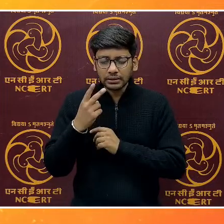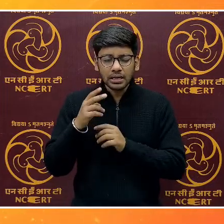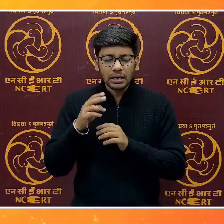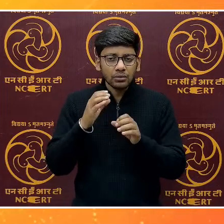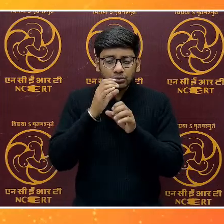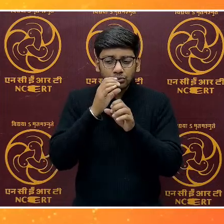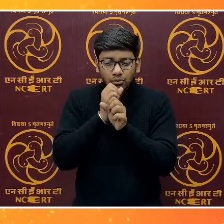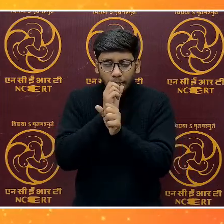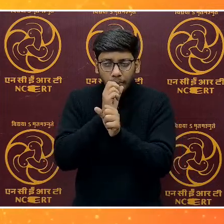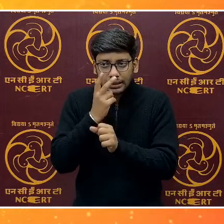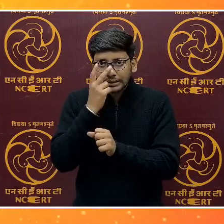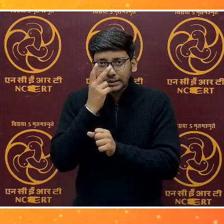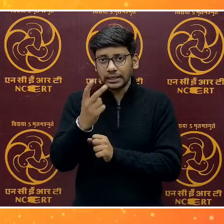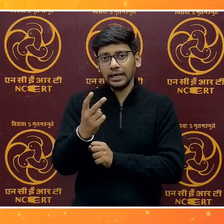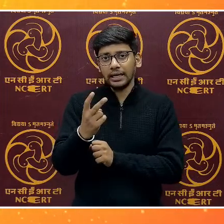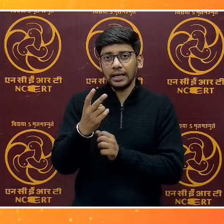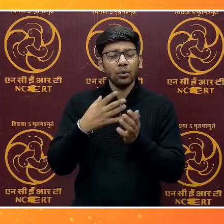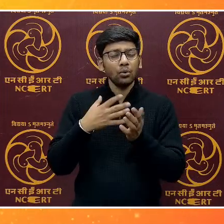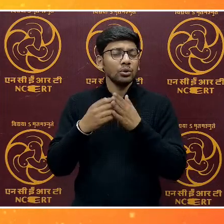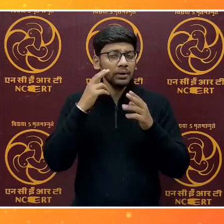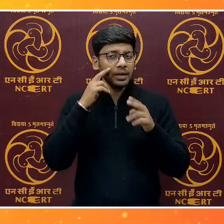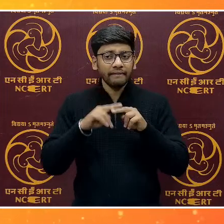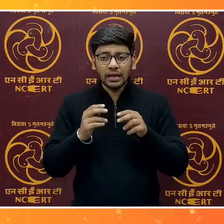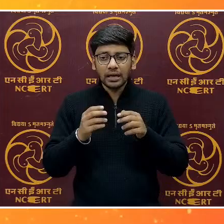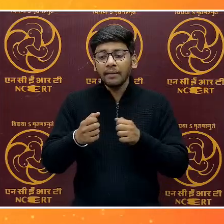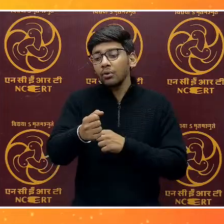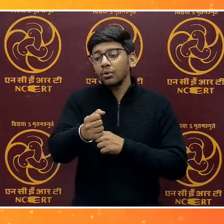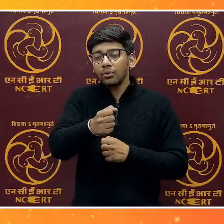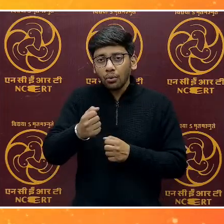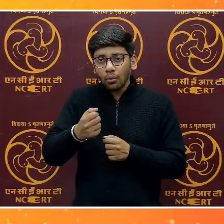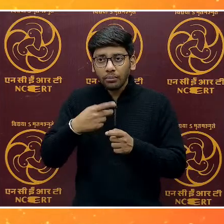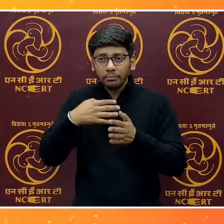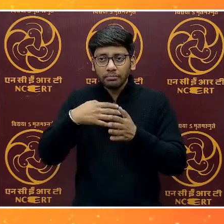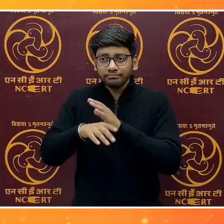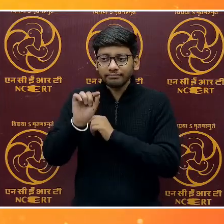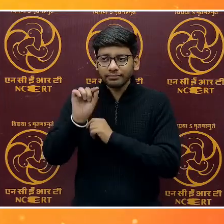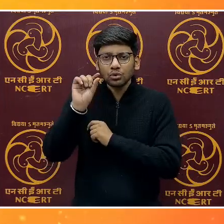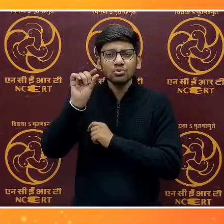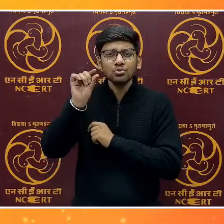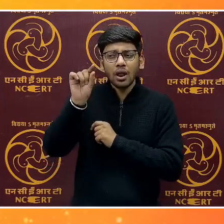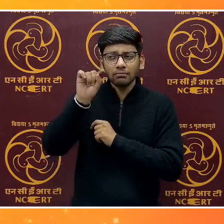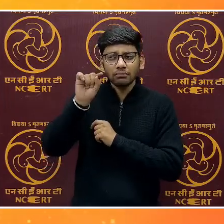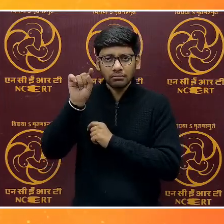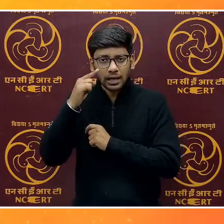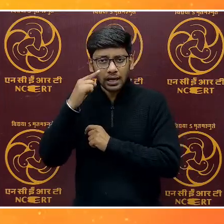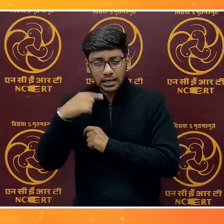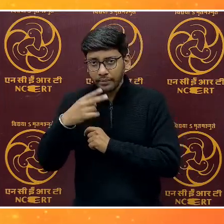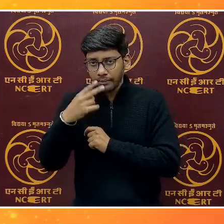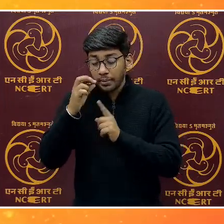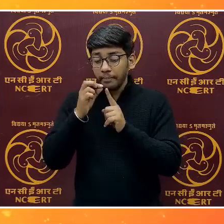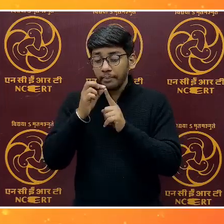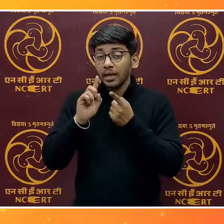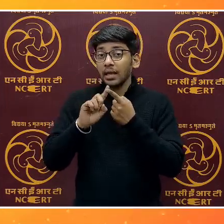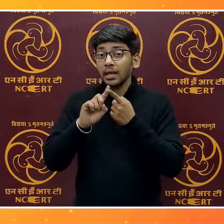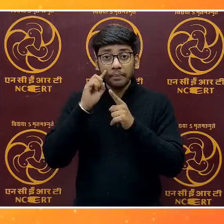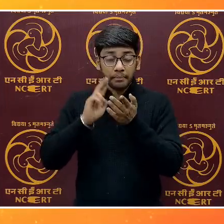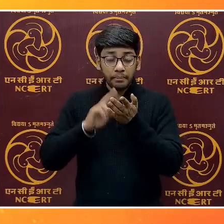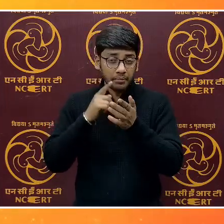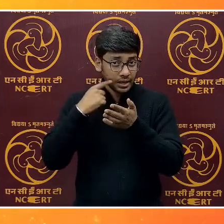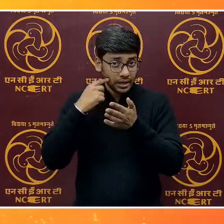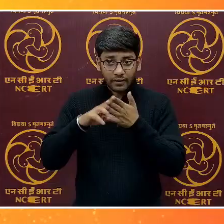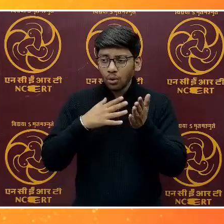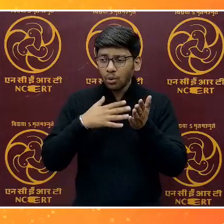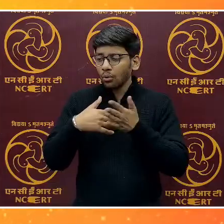I have a peeping hole from where I can see who is at the the outside of my